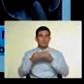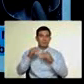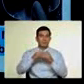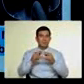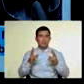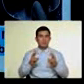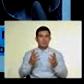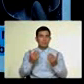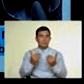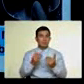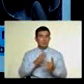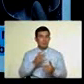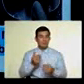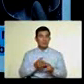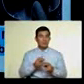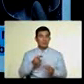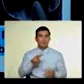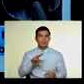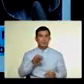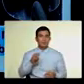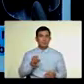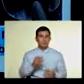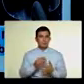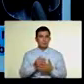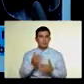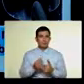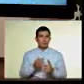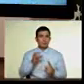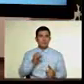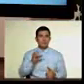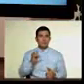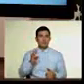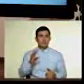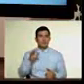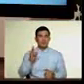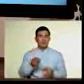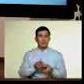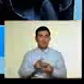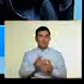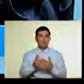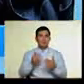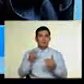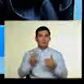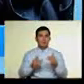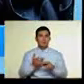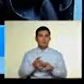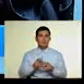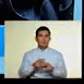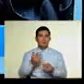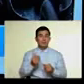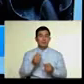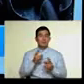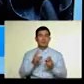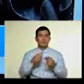ekanligi, litosfera plitalari haqida, seismik mintaqalar haqida hamda mineral boyliklar